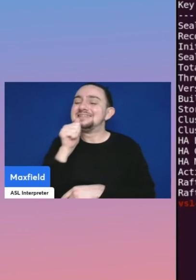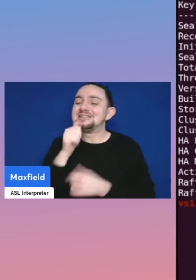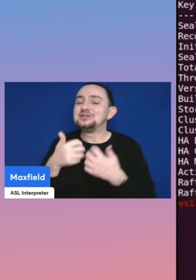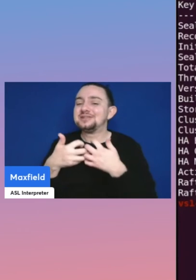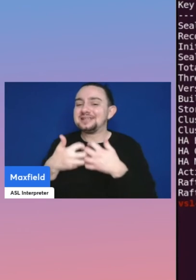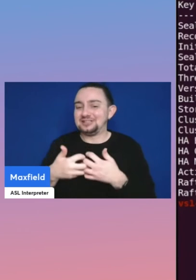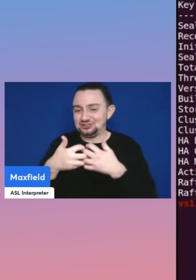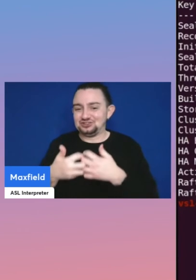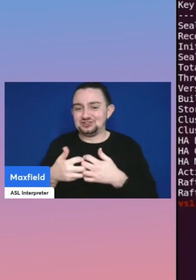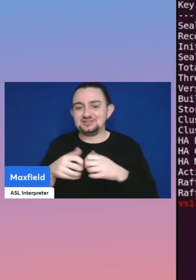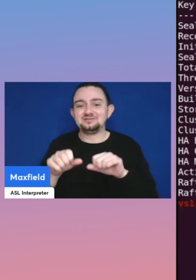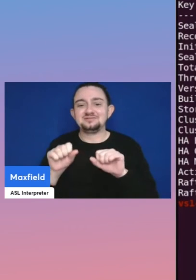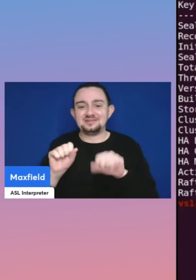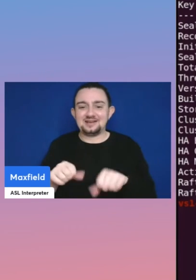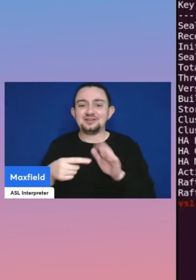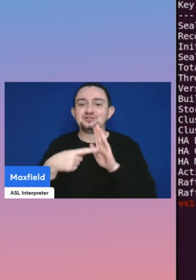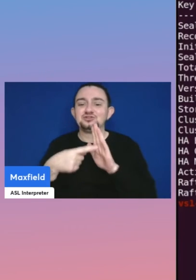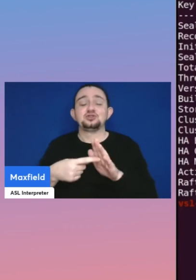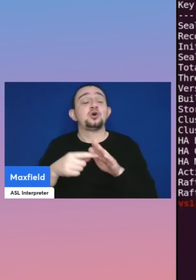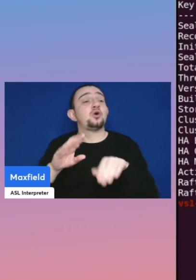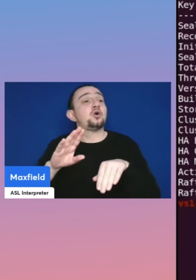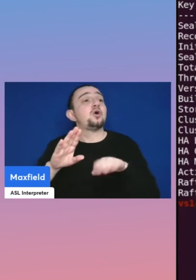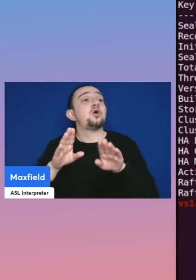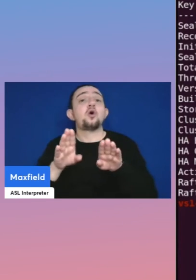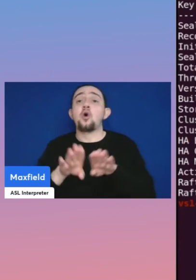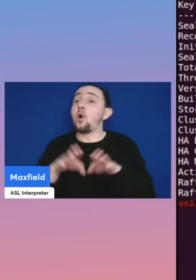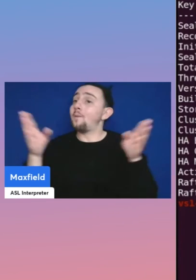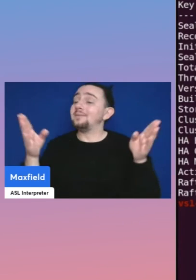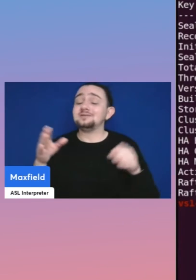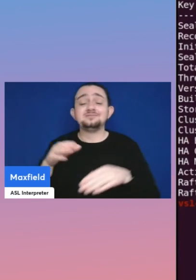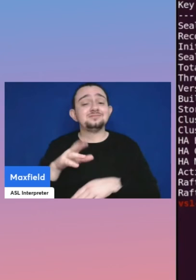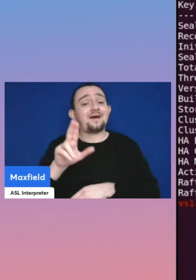also you are able to see that it uses the Raft backend.